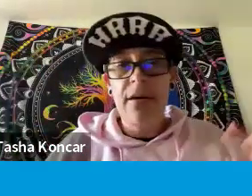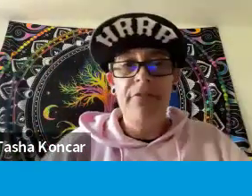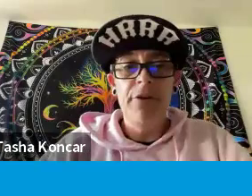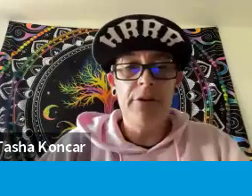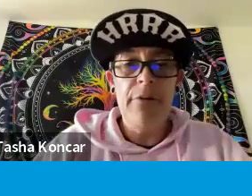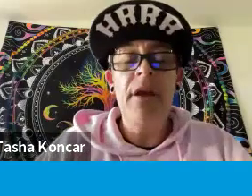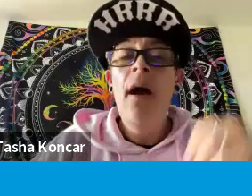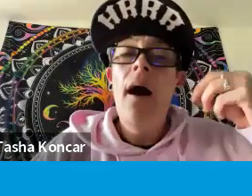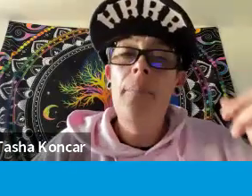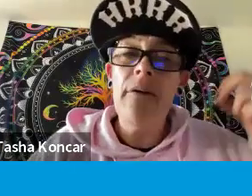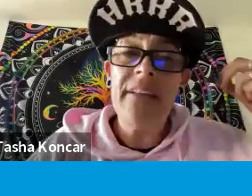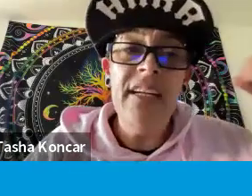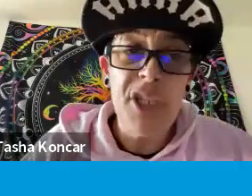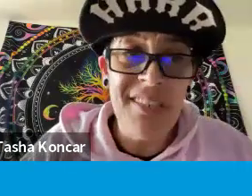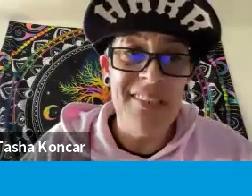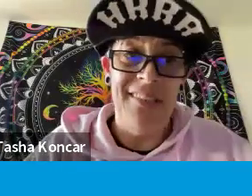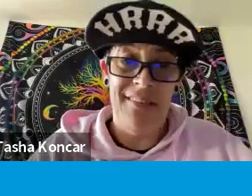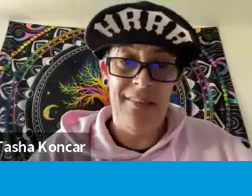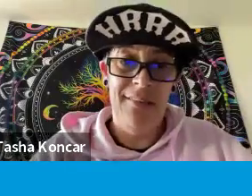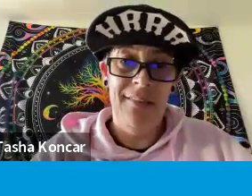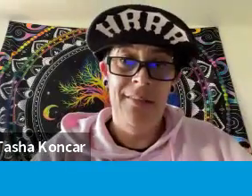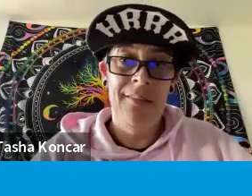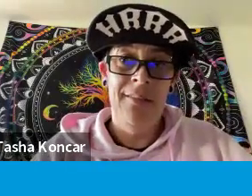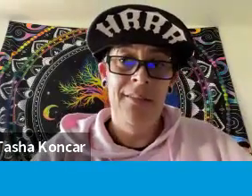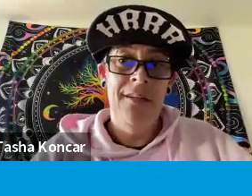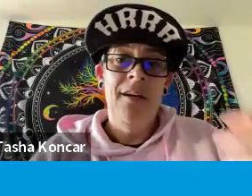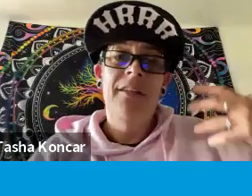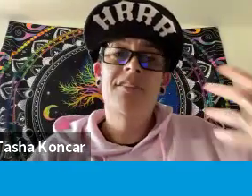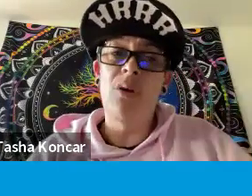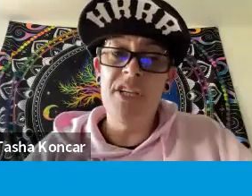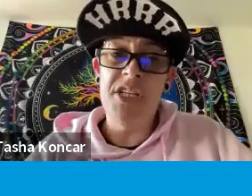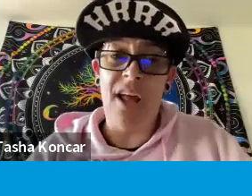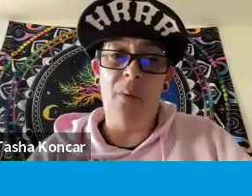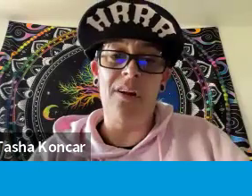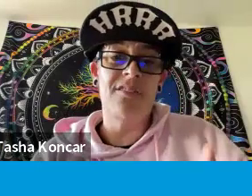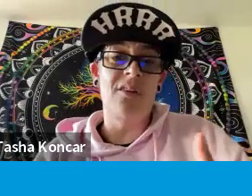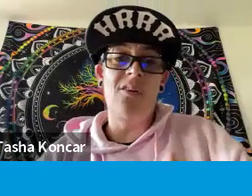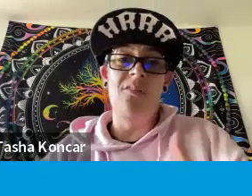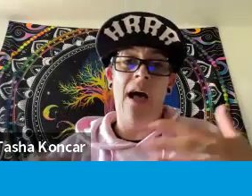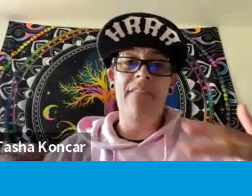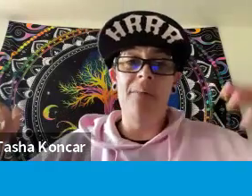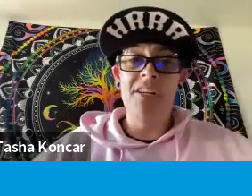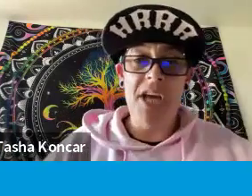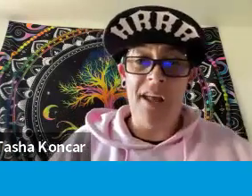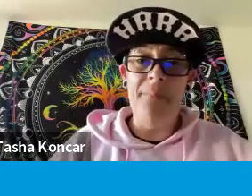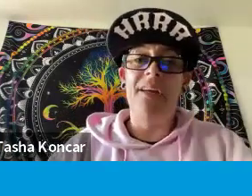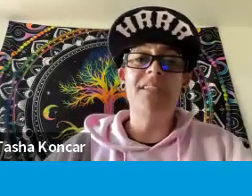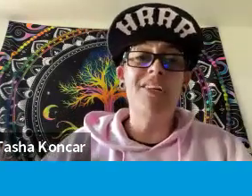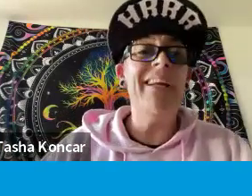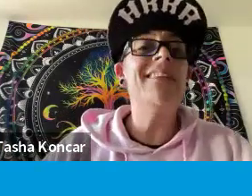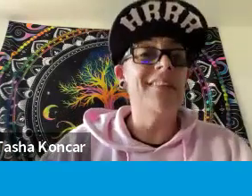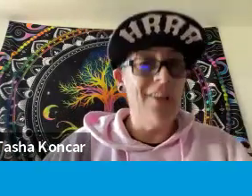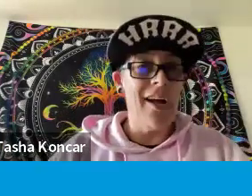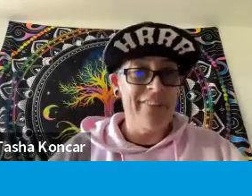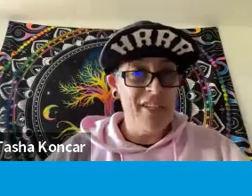guys can tell me if you agree with me, about the injustices. So the Jedi work. So having it be Jedi, because